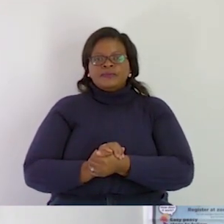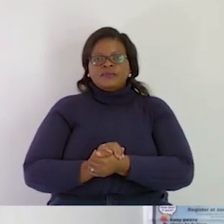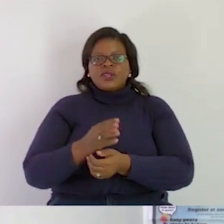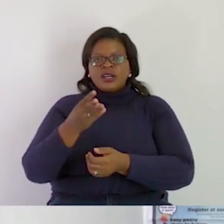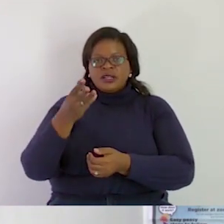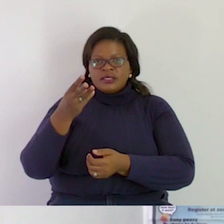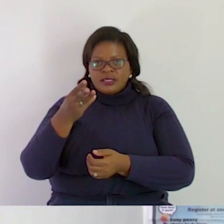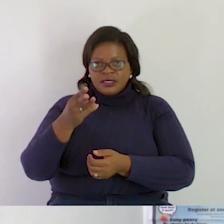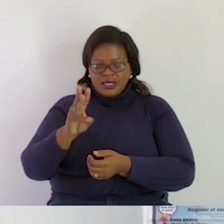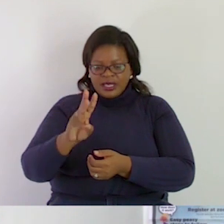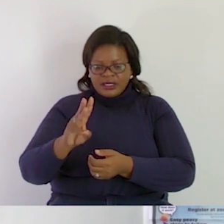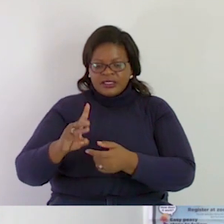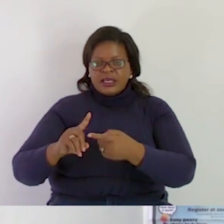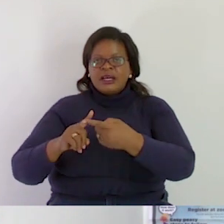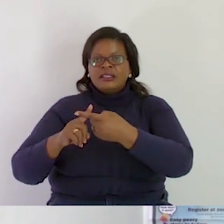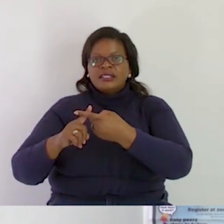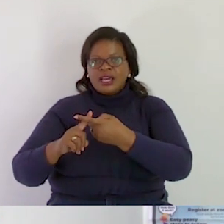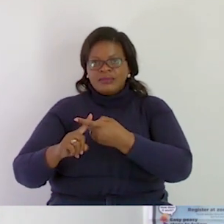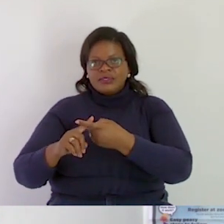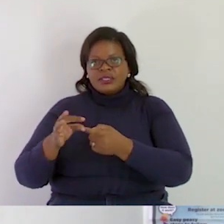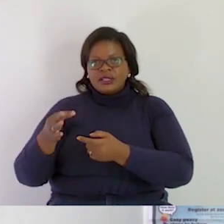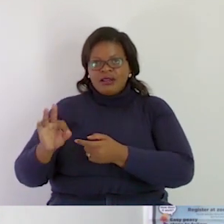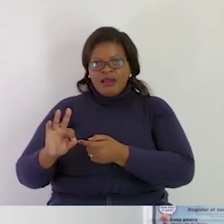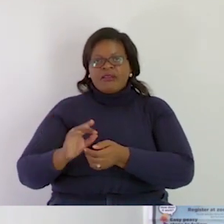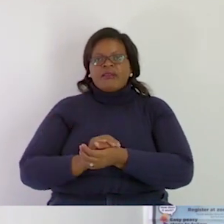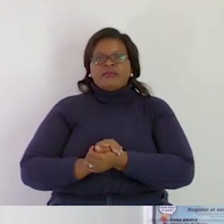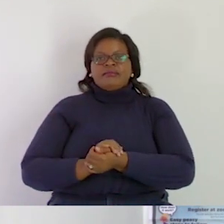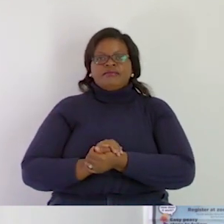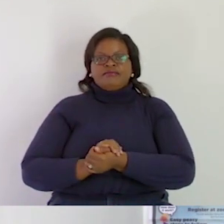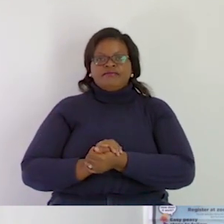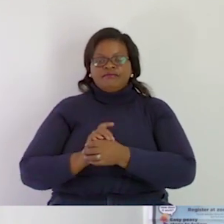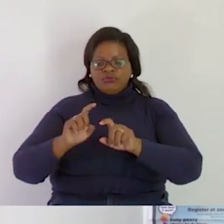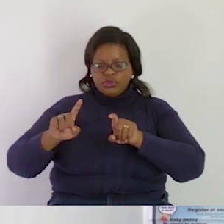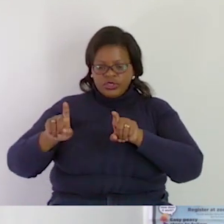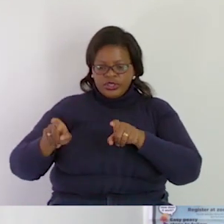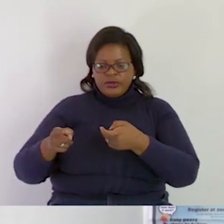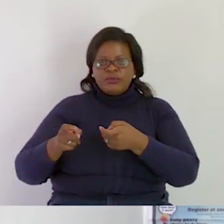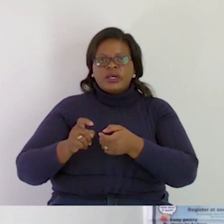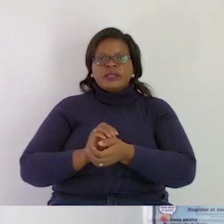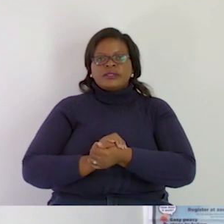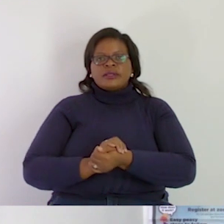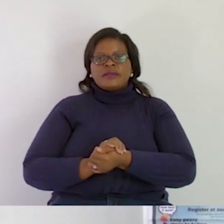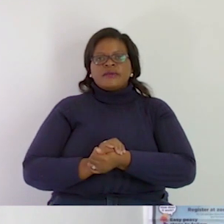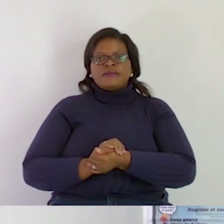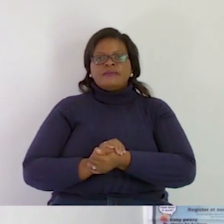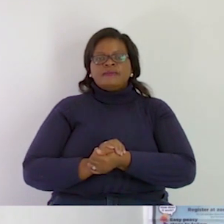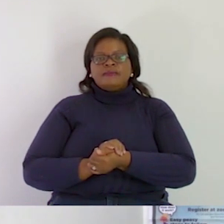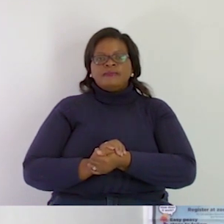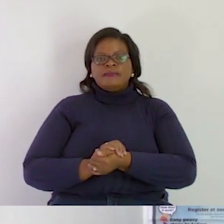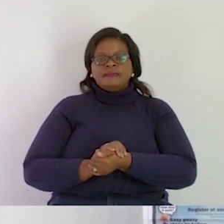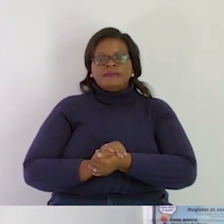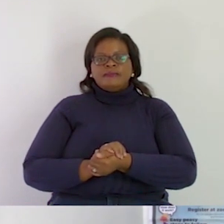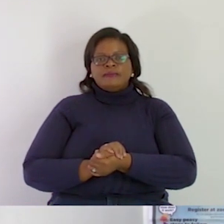6 times 9. 6 times 9.